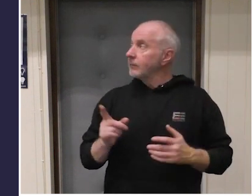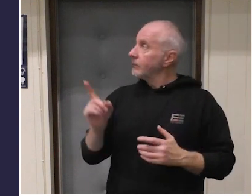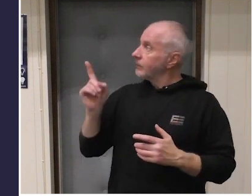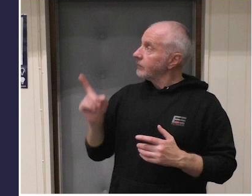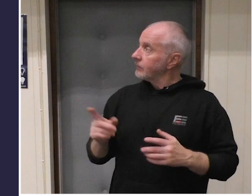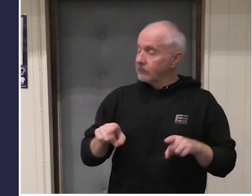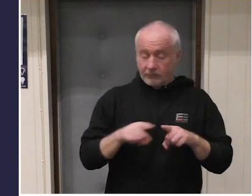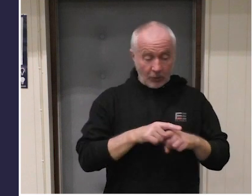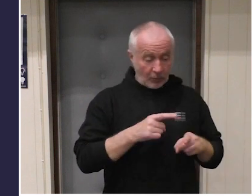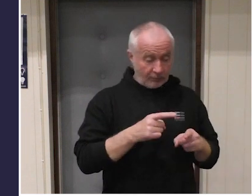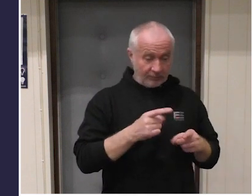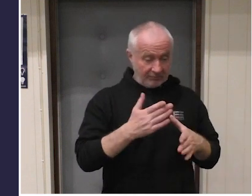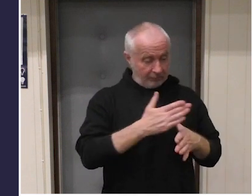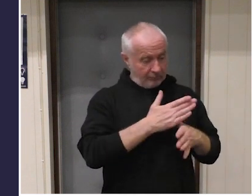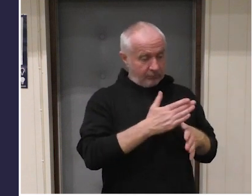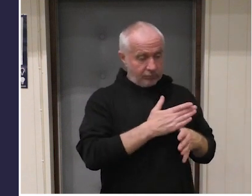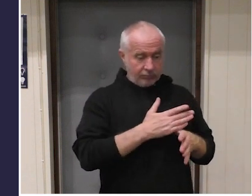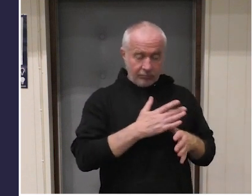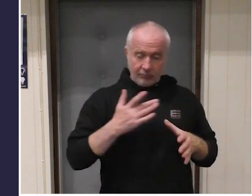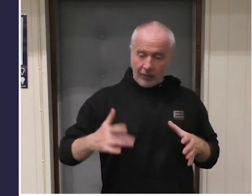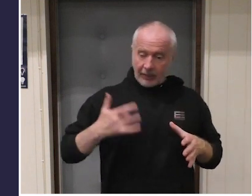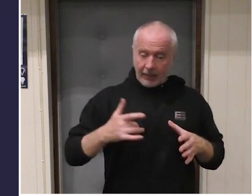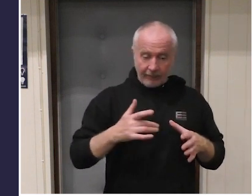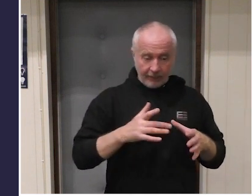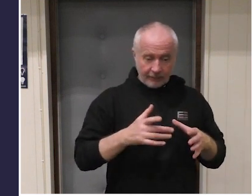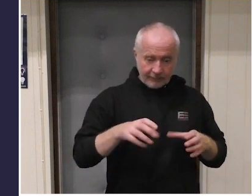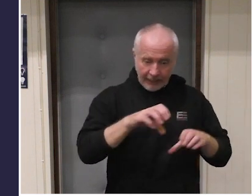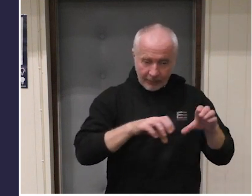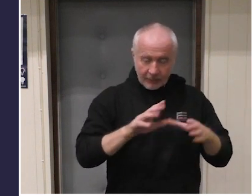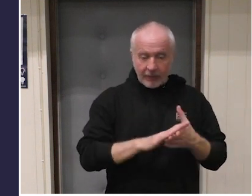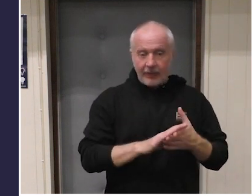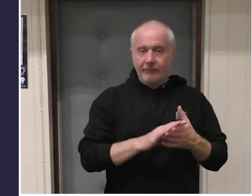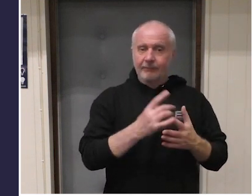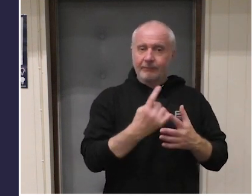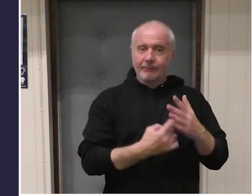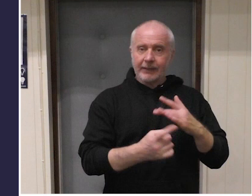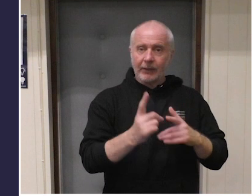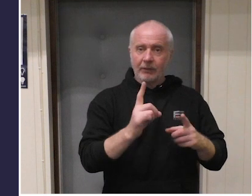nucleotides and things like that. And then eventually got to single-celled organisms.